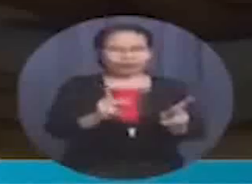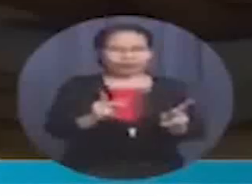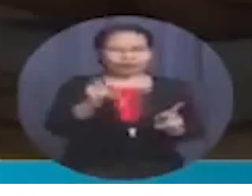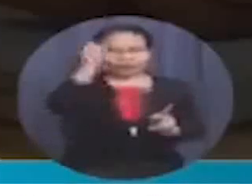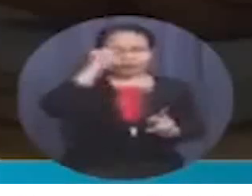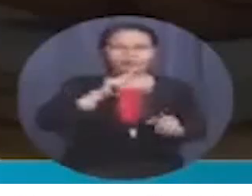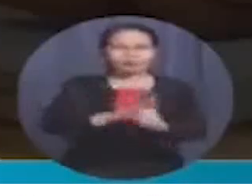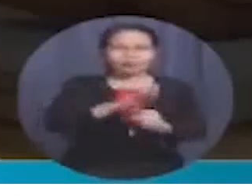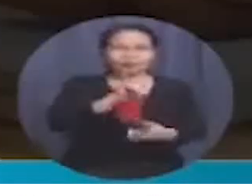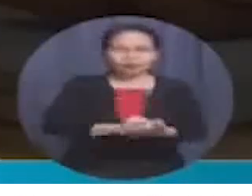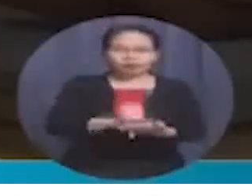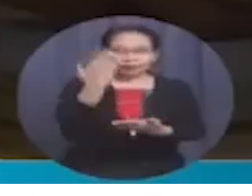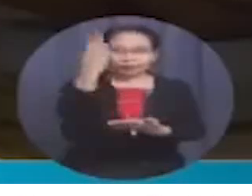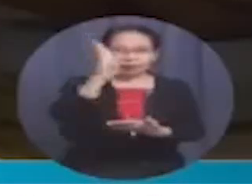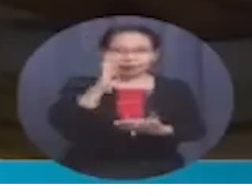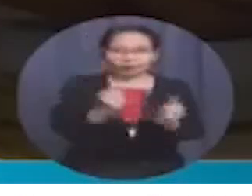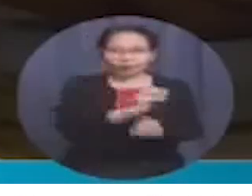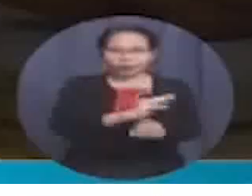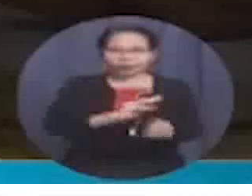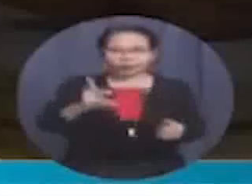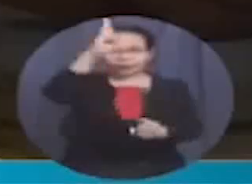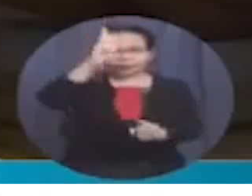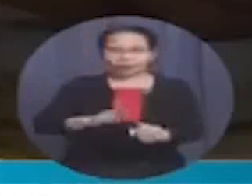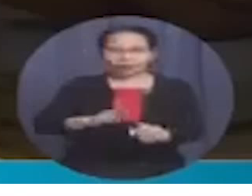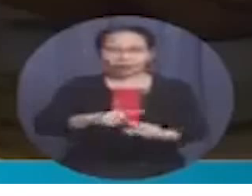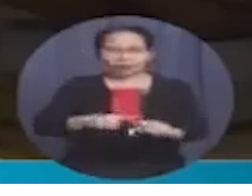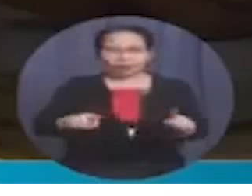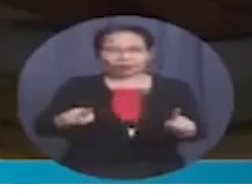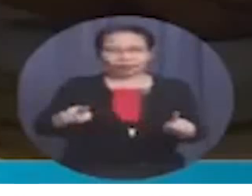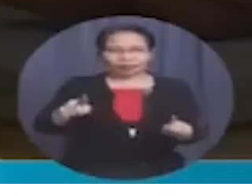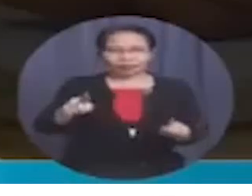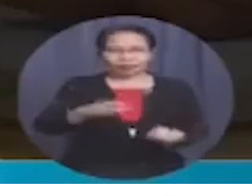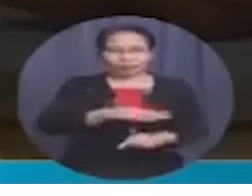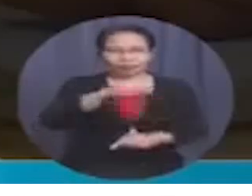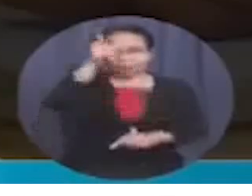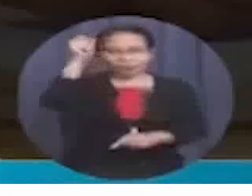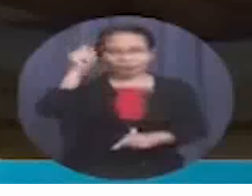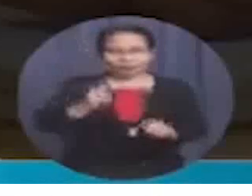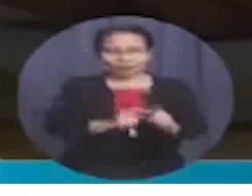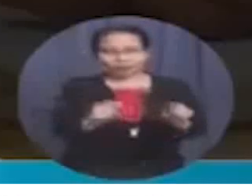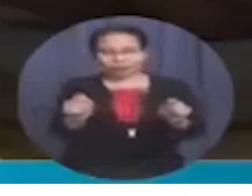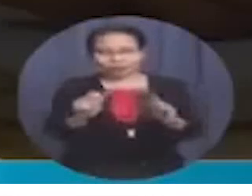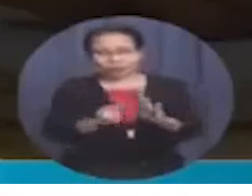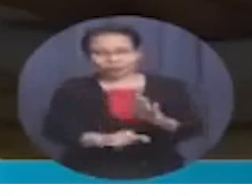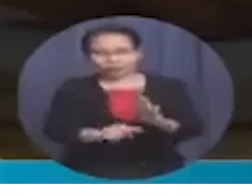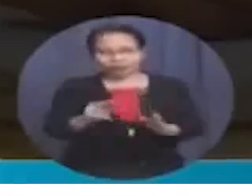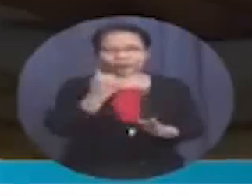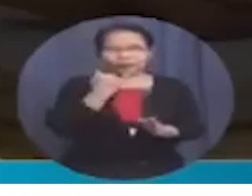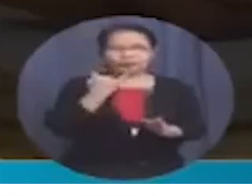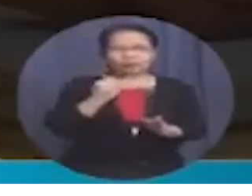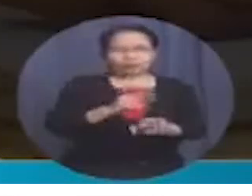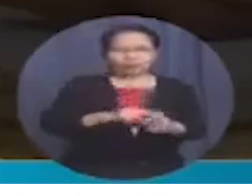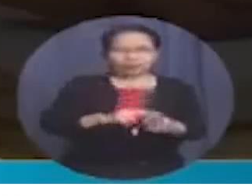He promised that He will be with them. But He deserted them because of their transgression. That's why